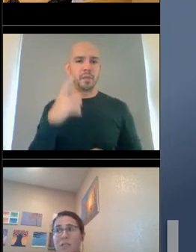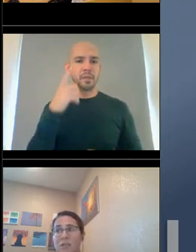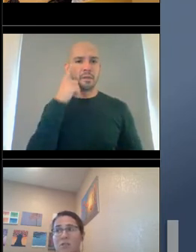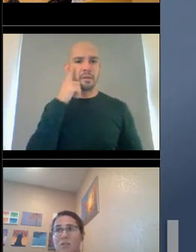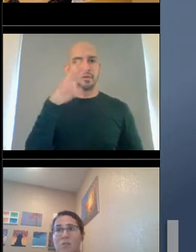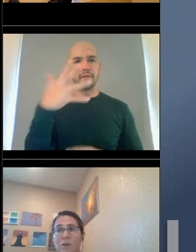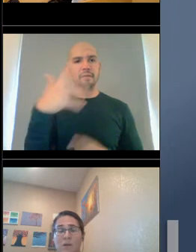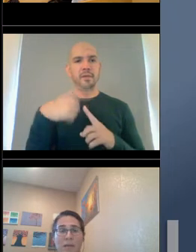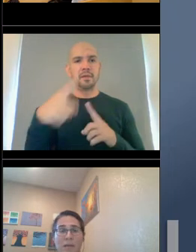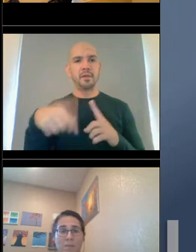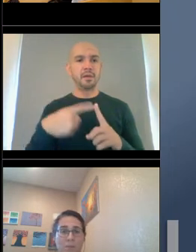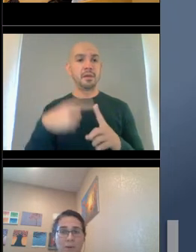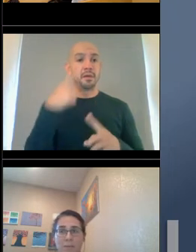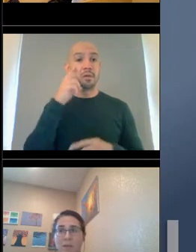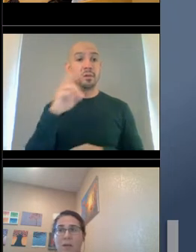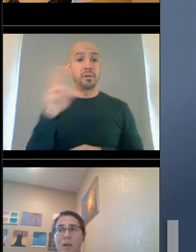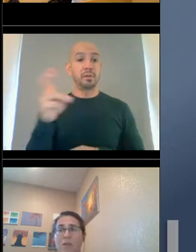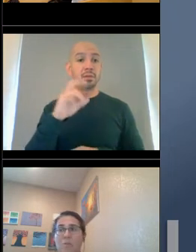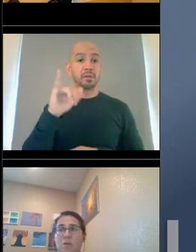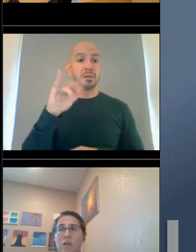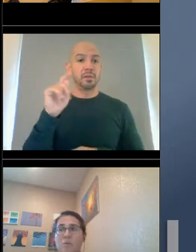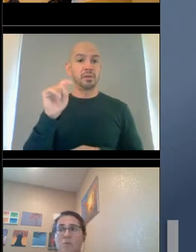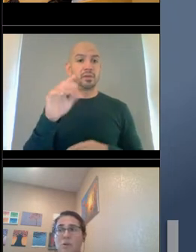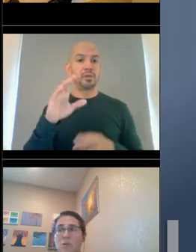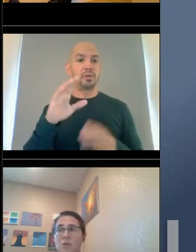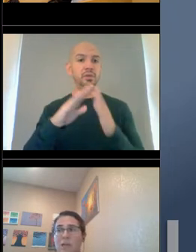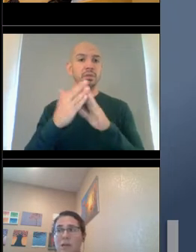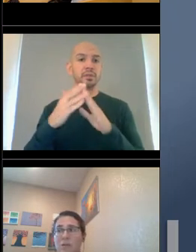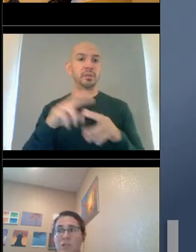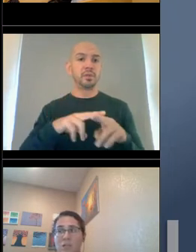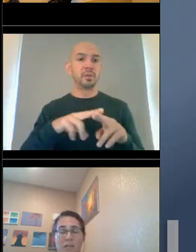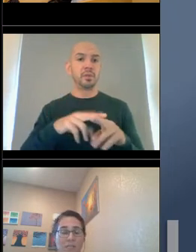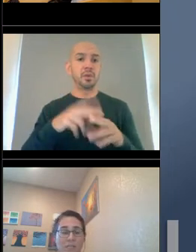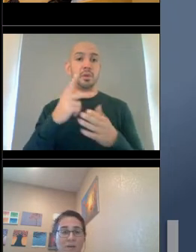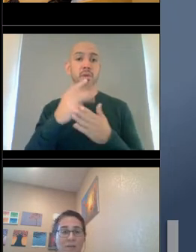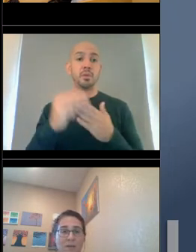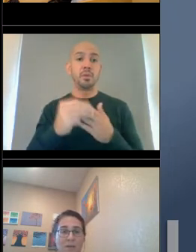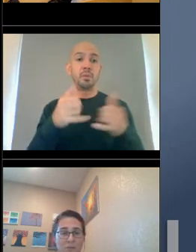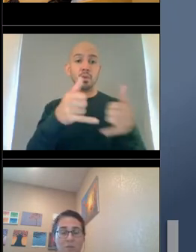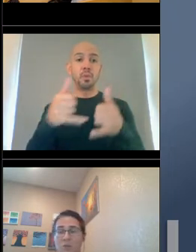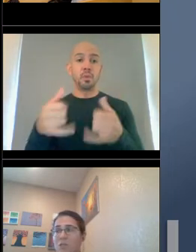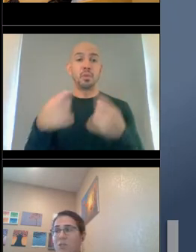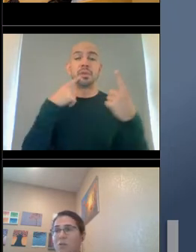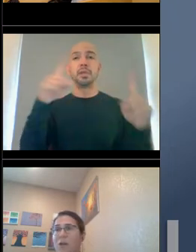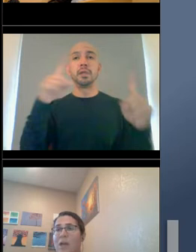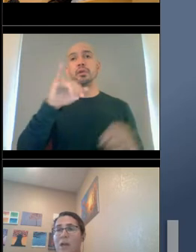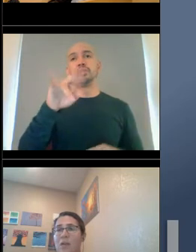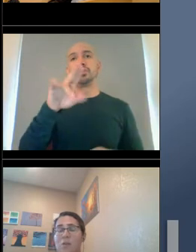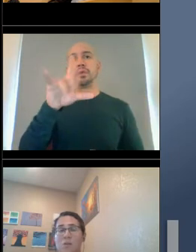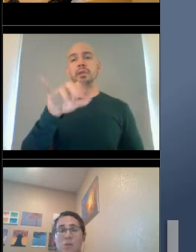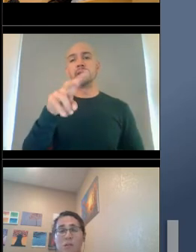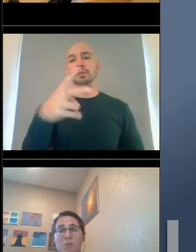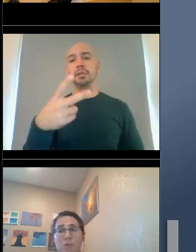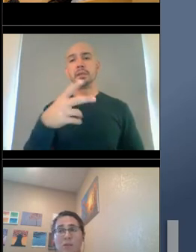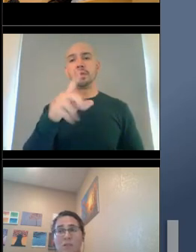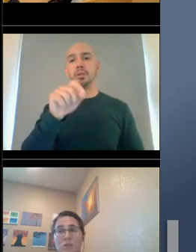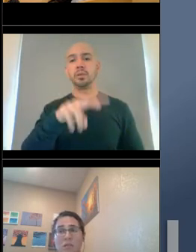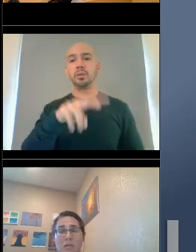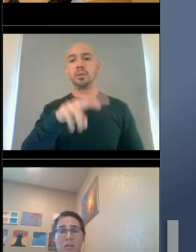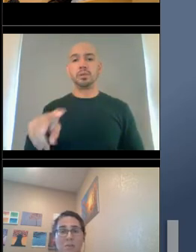transit inner city rail capital program the program's awards were announced on july 7th 2022 and include